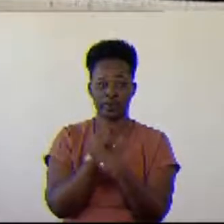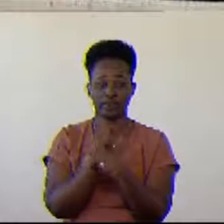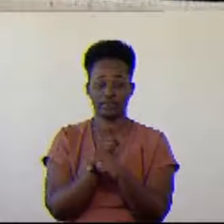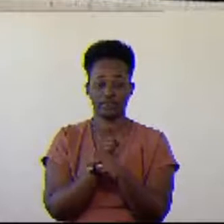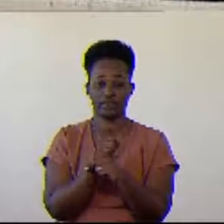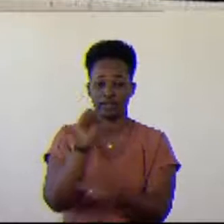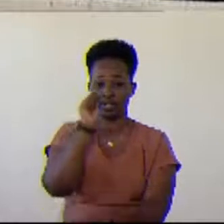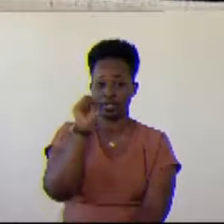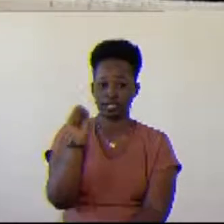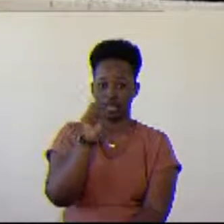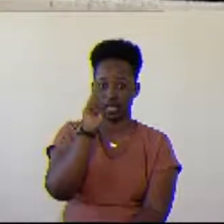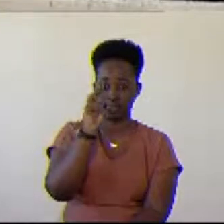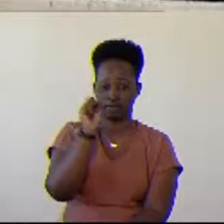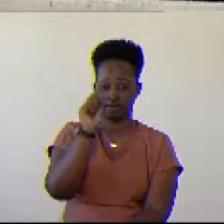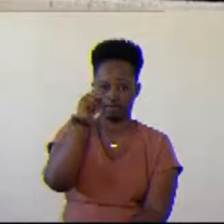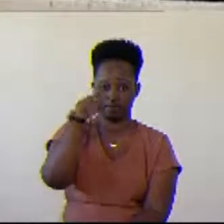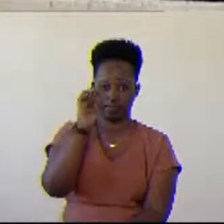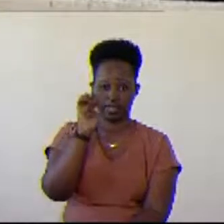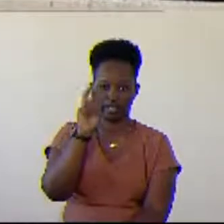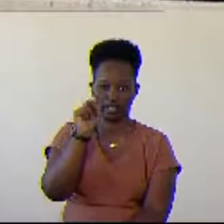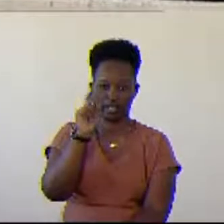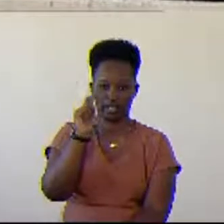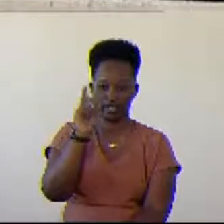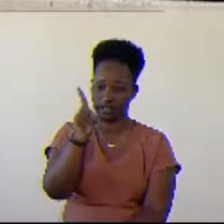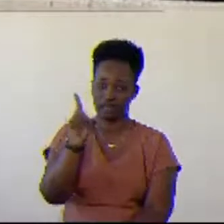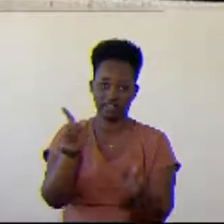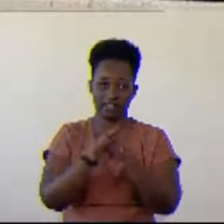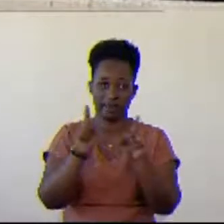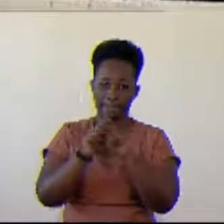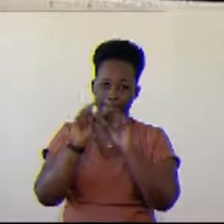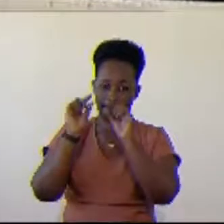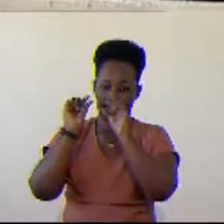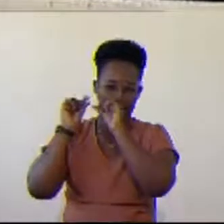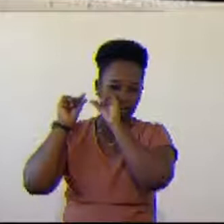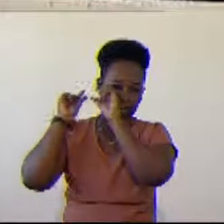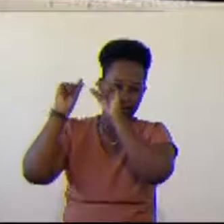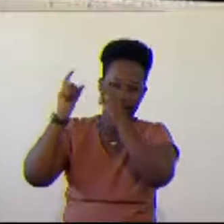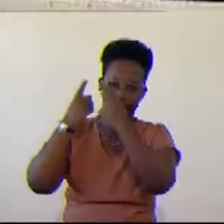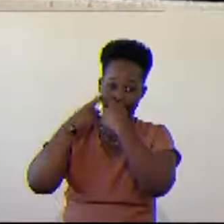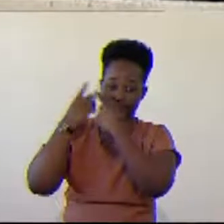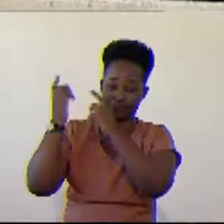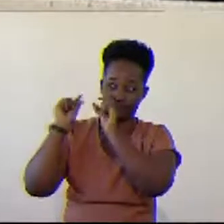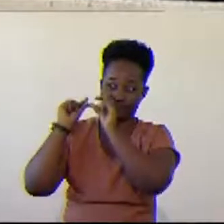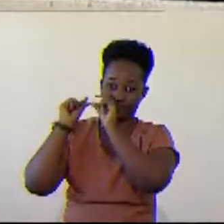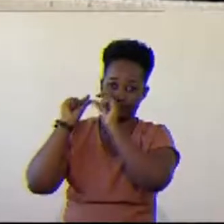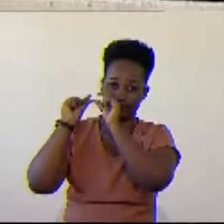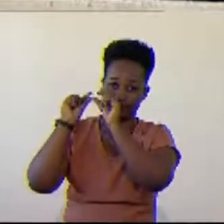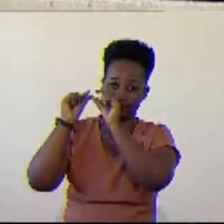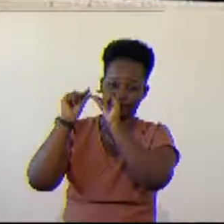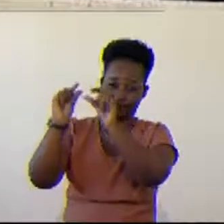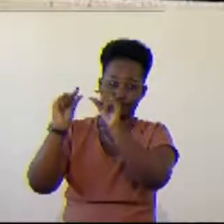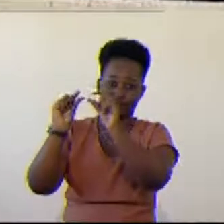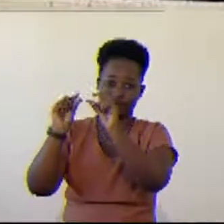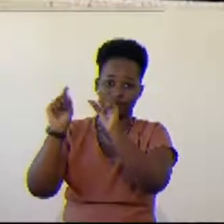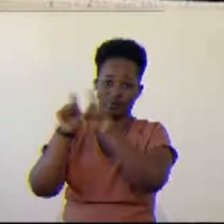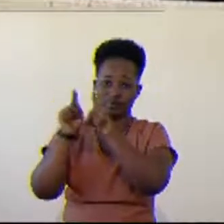So suspending, I'm going to suspend it here. I push the hole on the pin. You see, this is the pin. In our